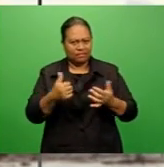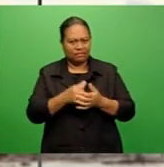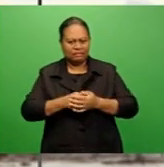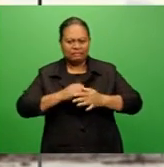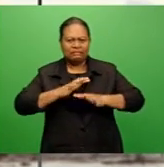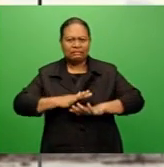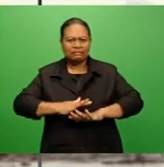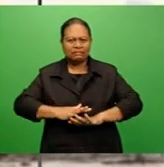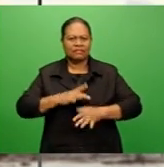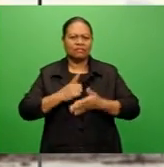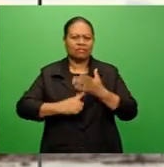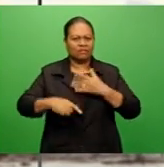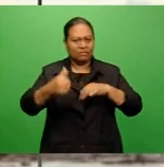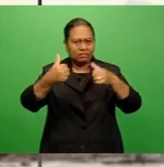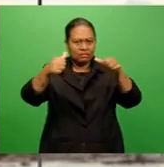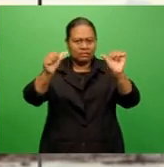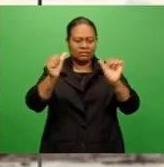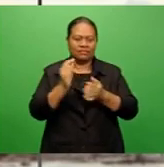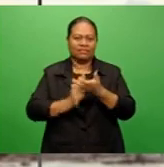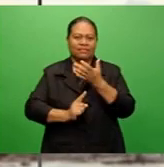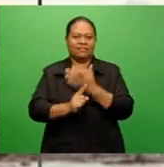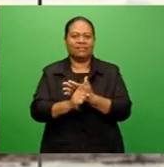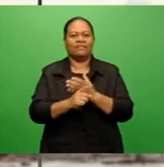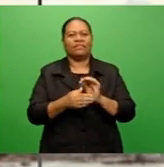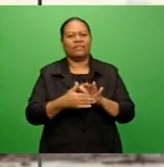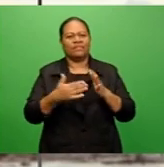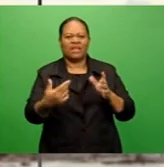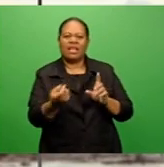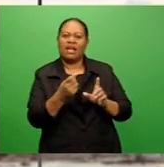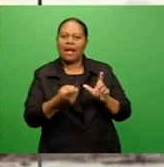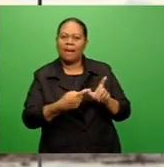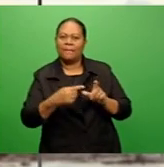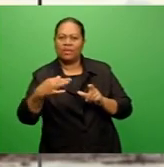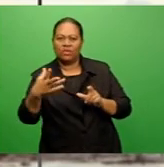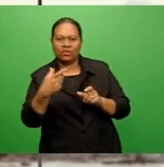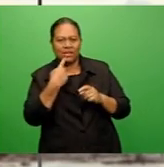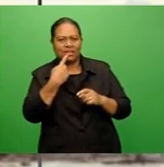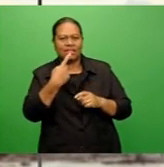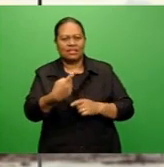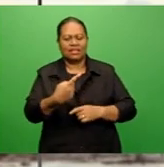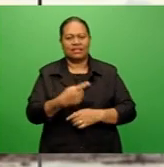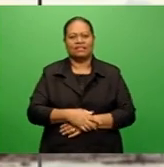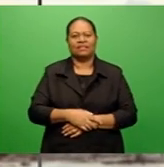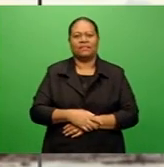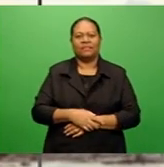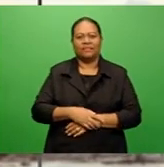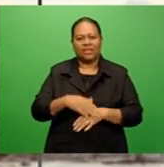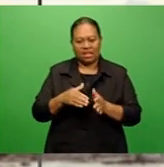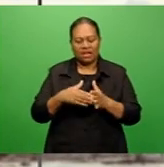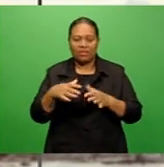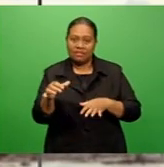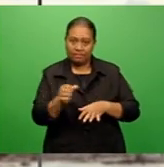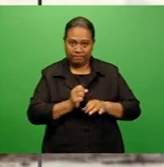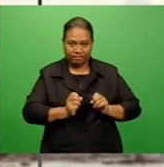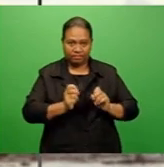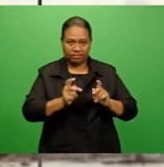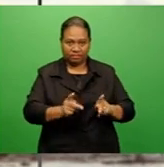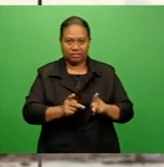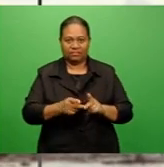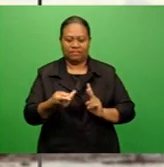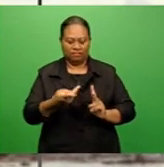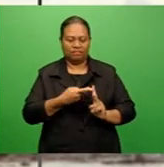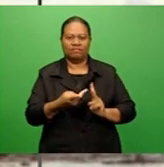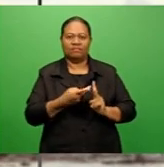his latest achievement. Kaiviti Silktail's rep Apukuki Tabondi says he will grab this rare opportunity with